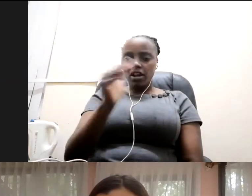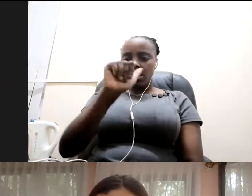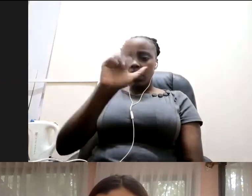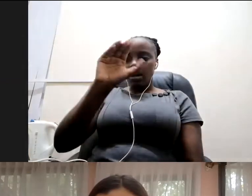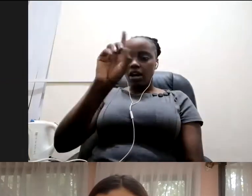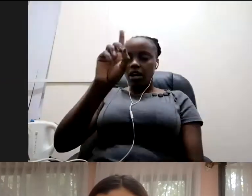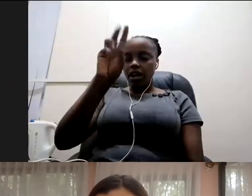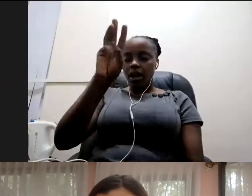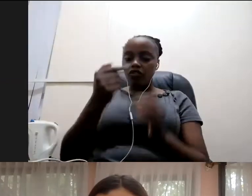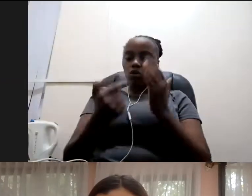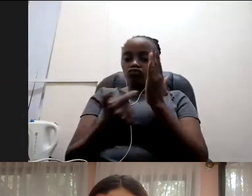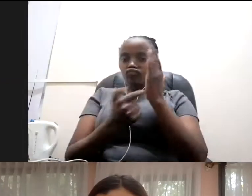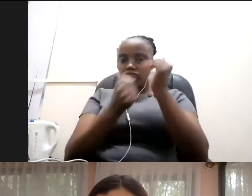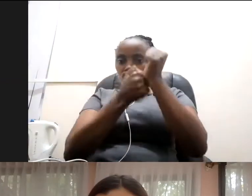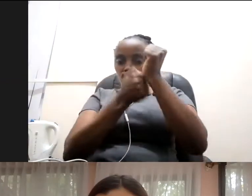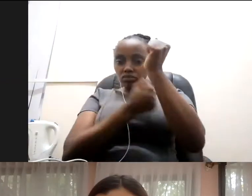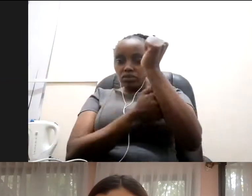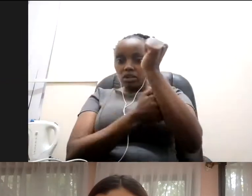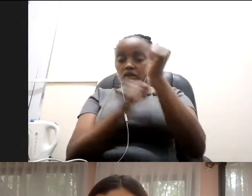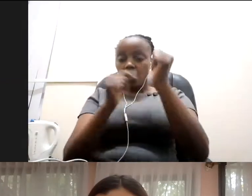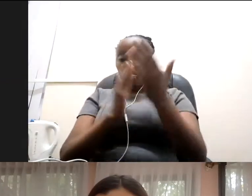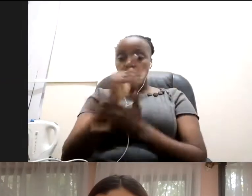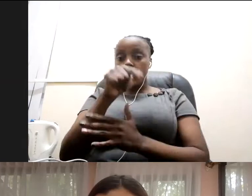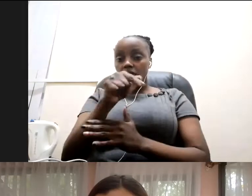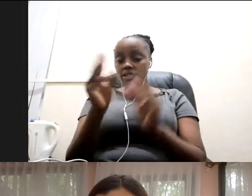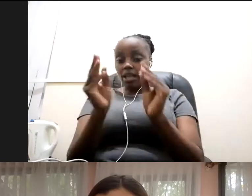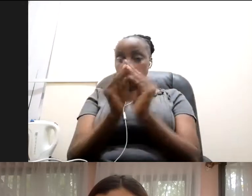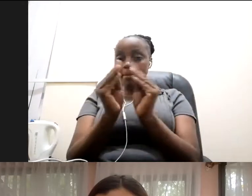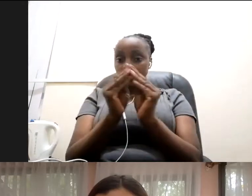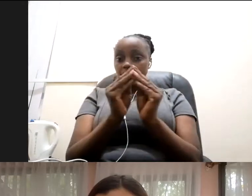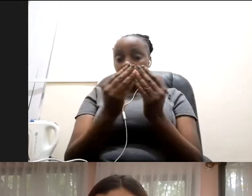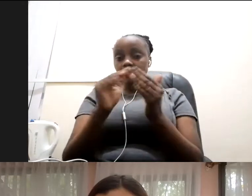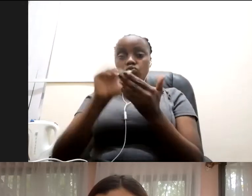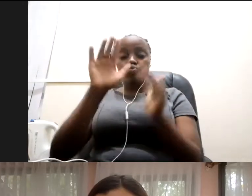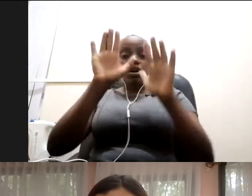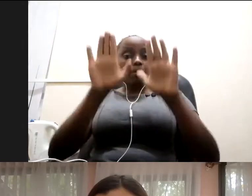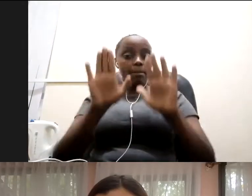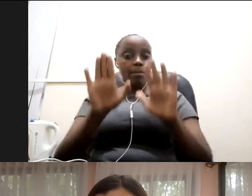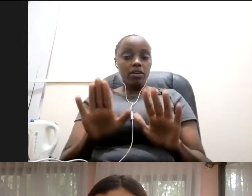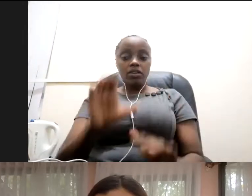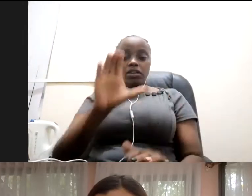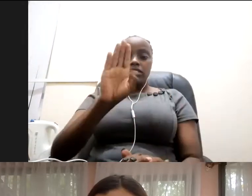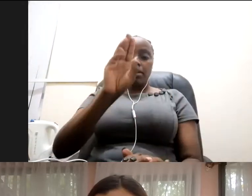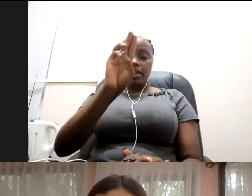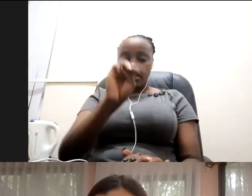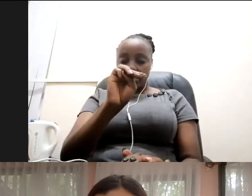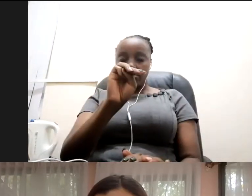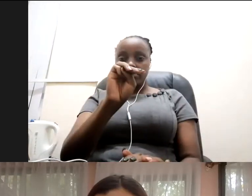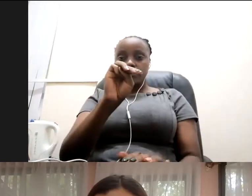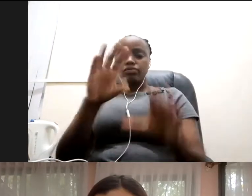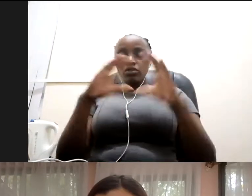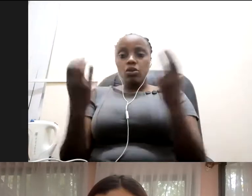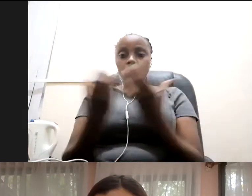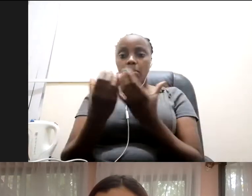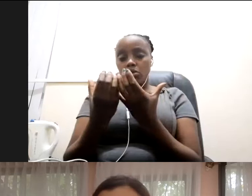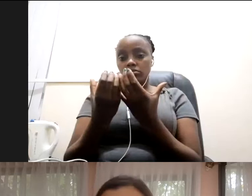during this webinar, and even more important, CBM Global Disability Inclusion for